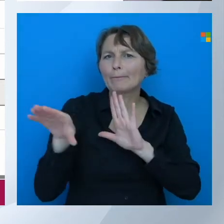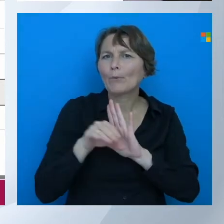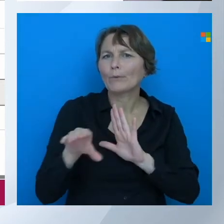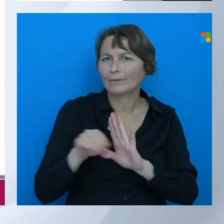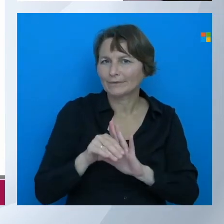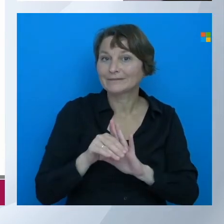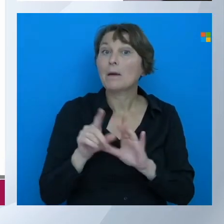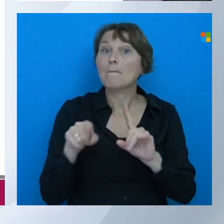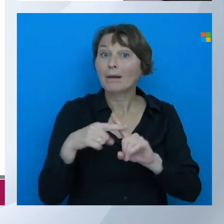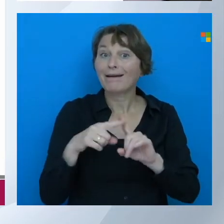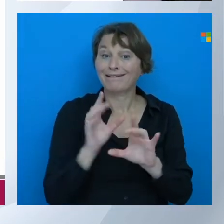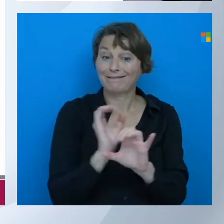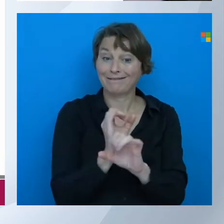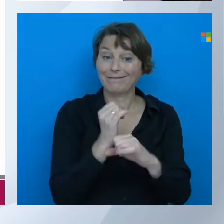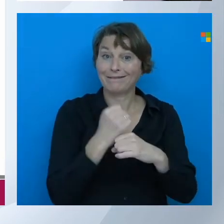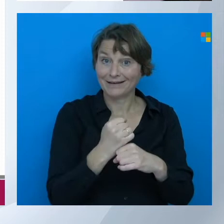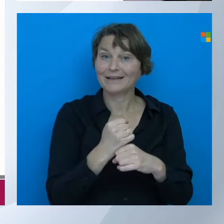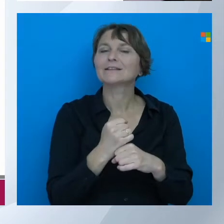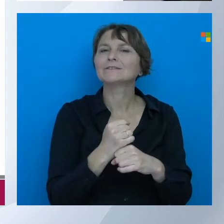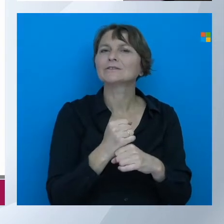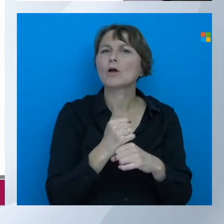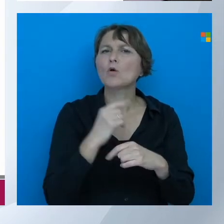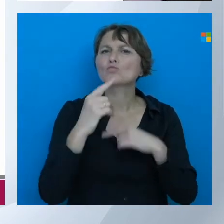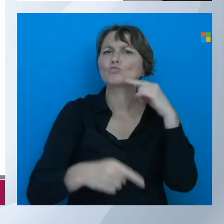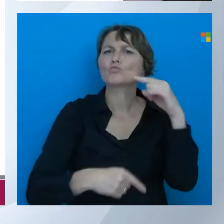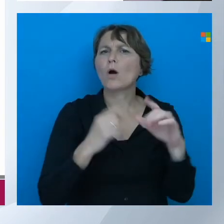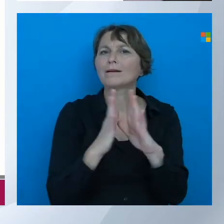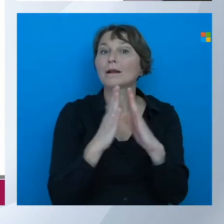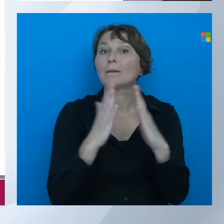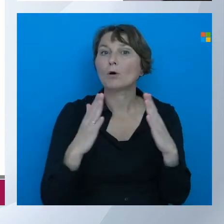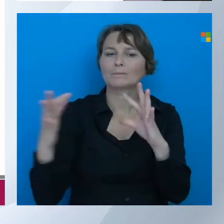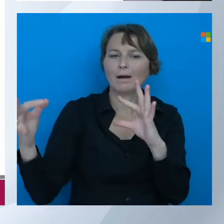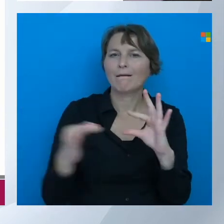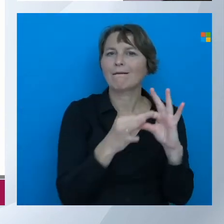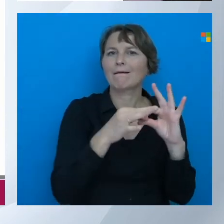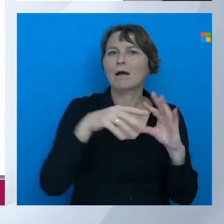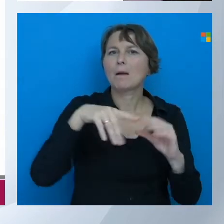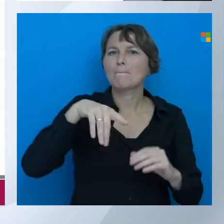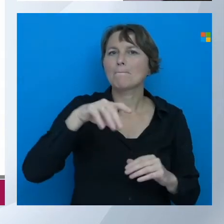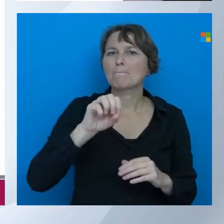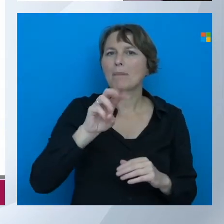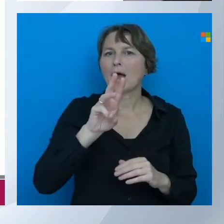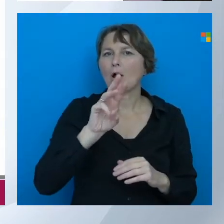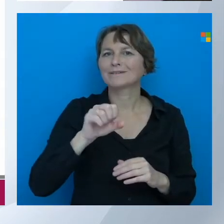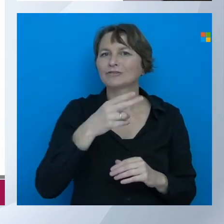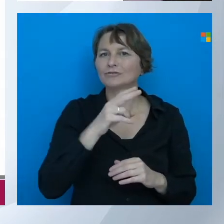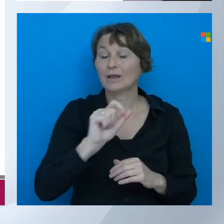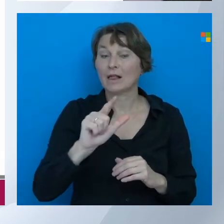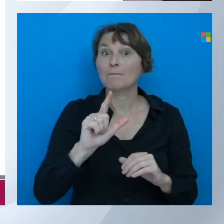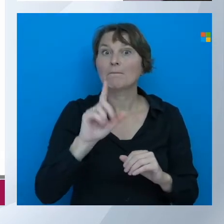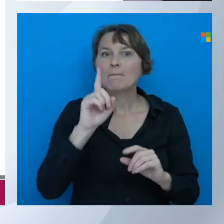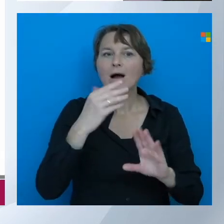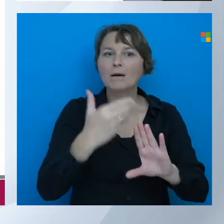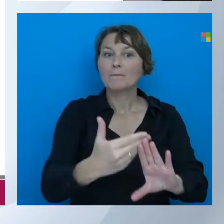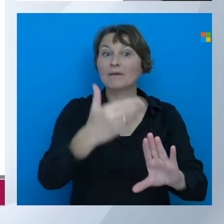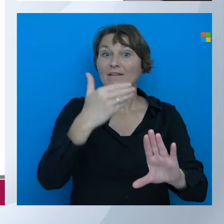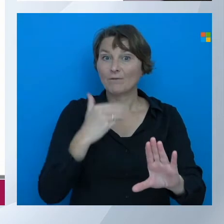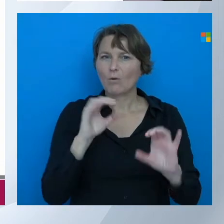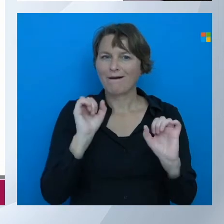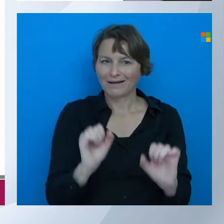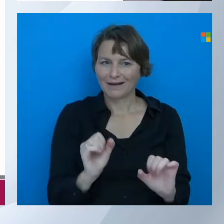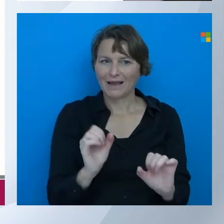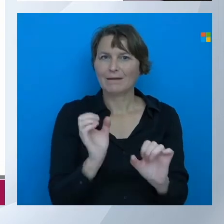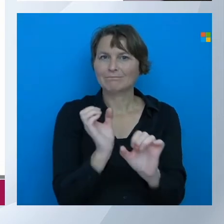PowerShell scripts, but I can also pre-configure my Azure Automation environment